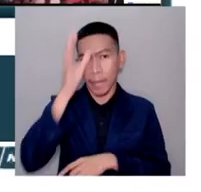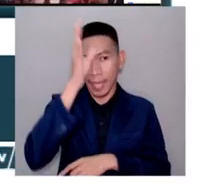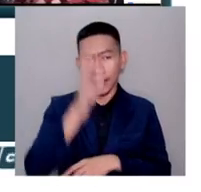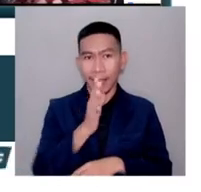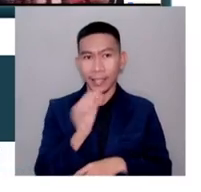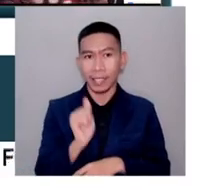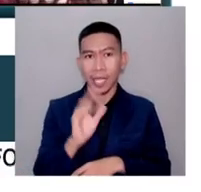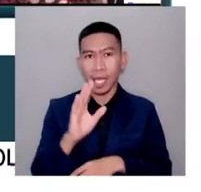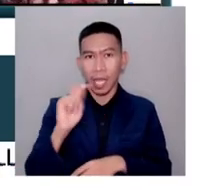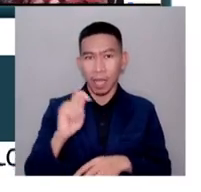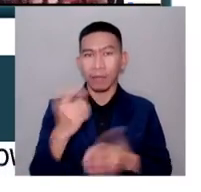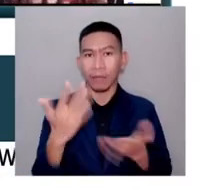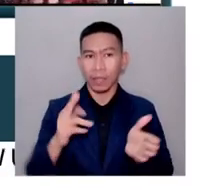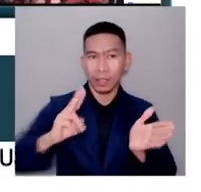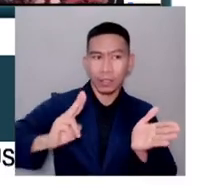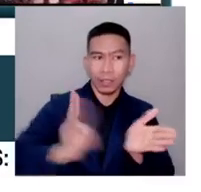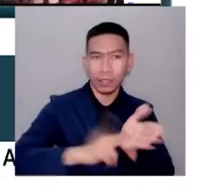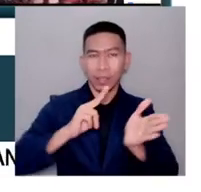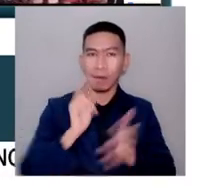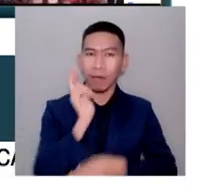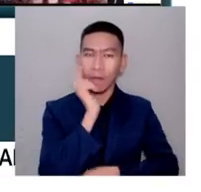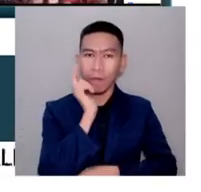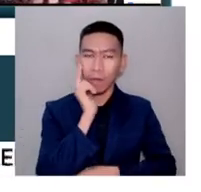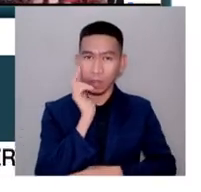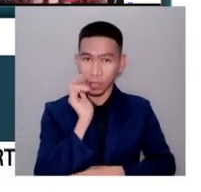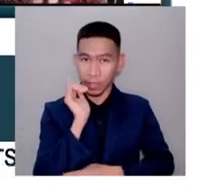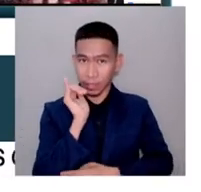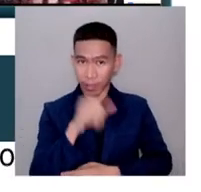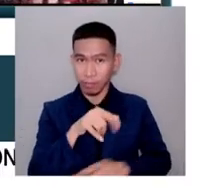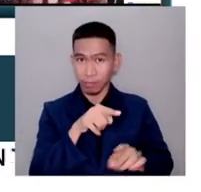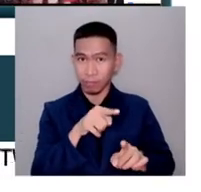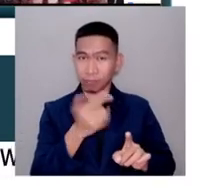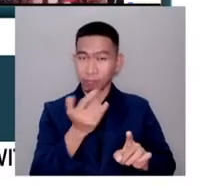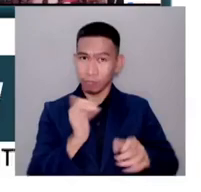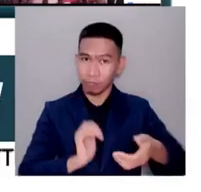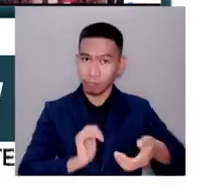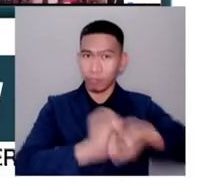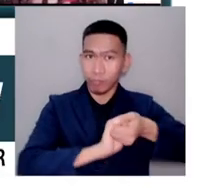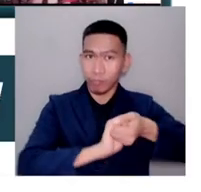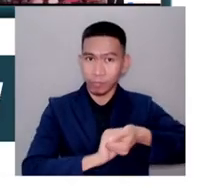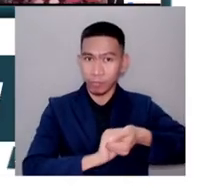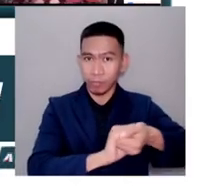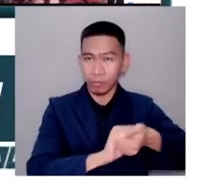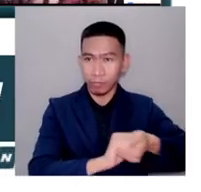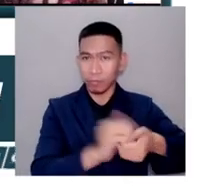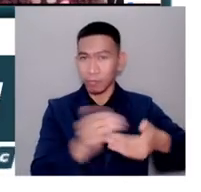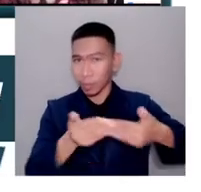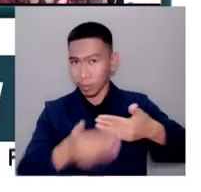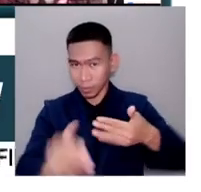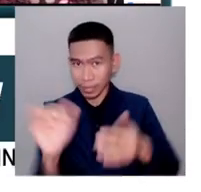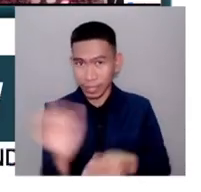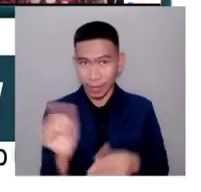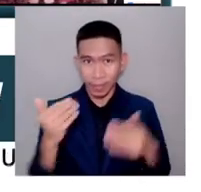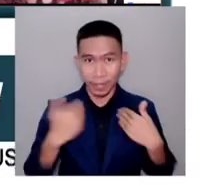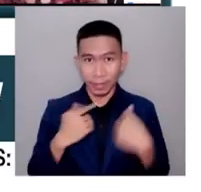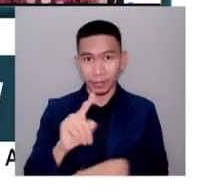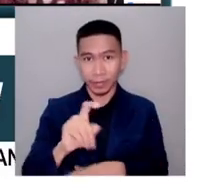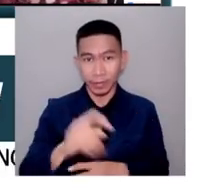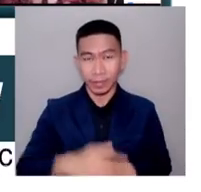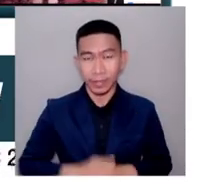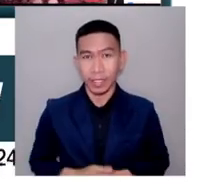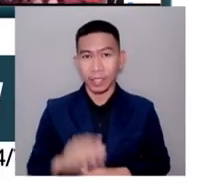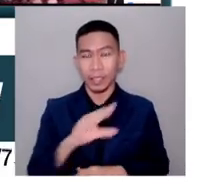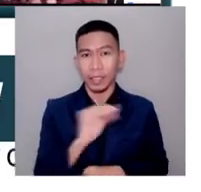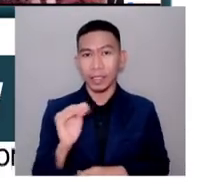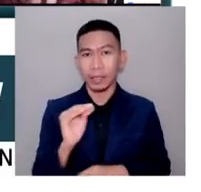Rodrigo Duterte. Is that the kind of collaborative work that people will be expecting from you? And to add to that point,